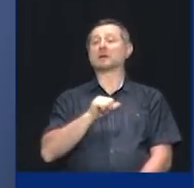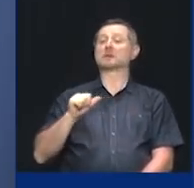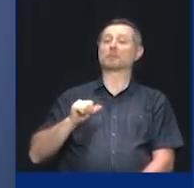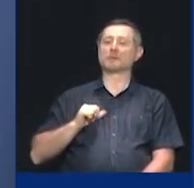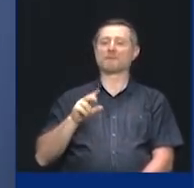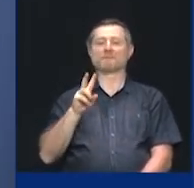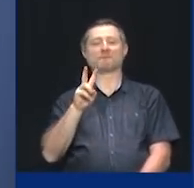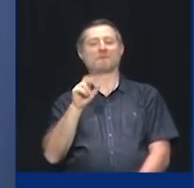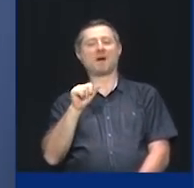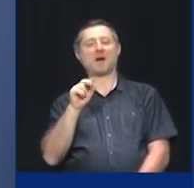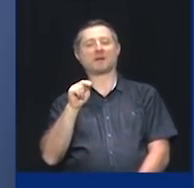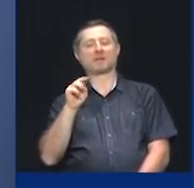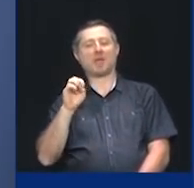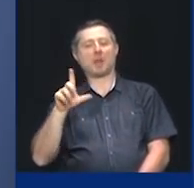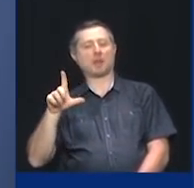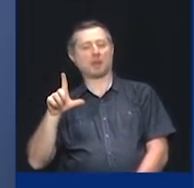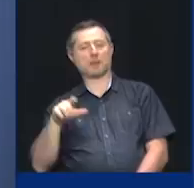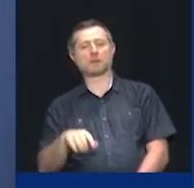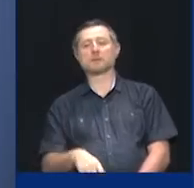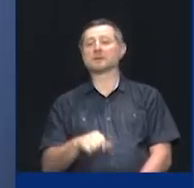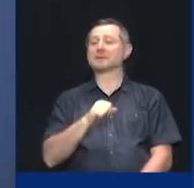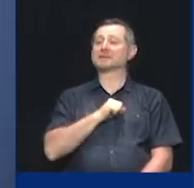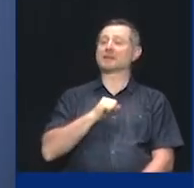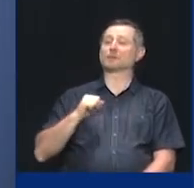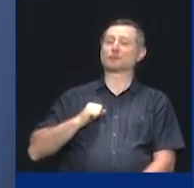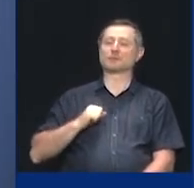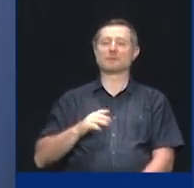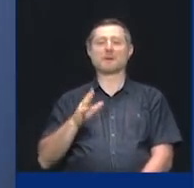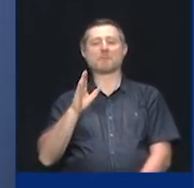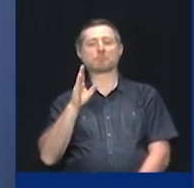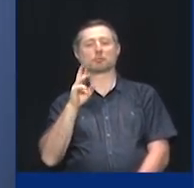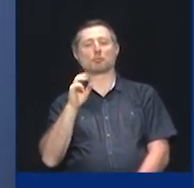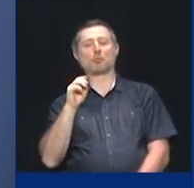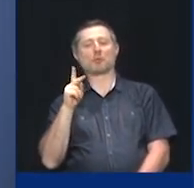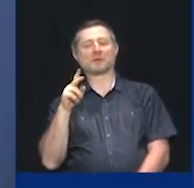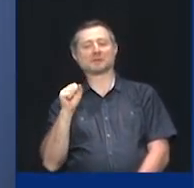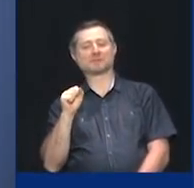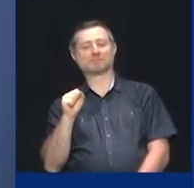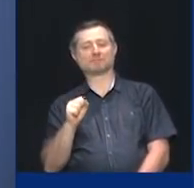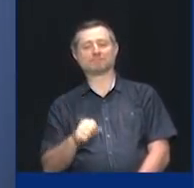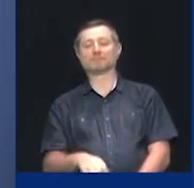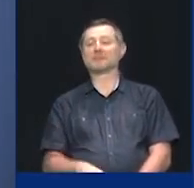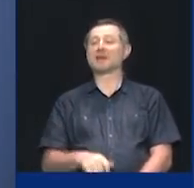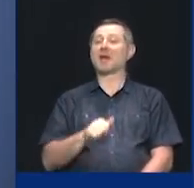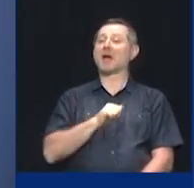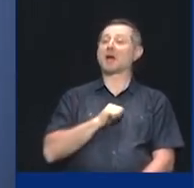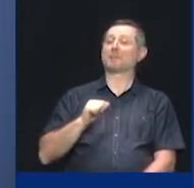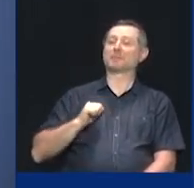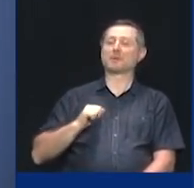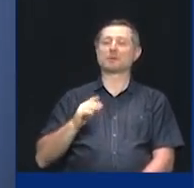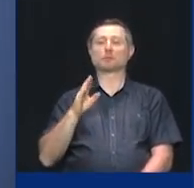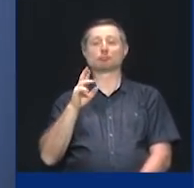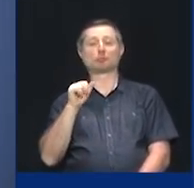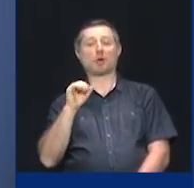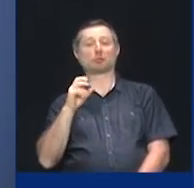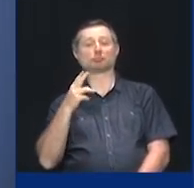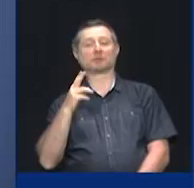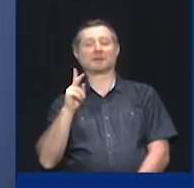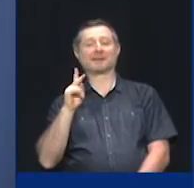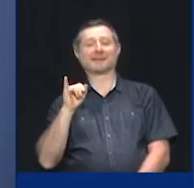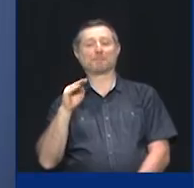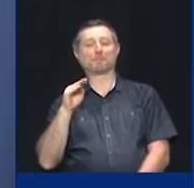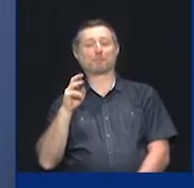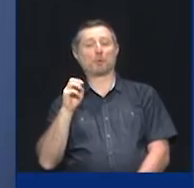Senator John Brooks, Assembly Member Jennifer Rajkumar, Mayor